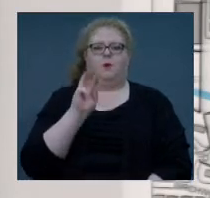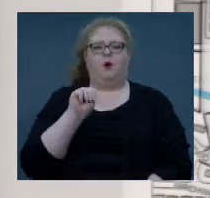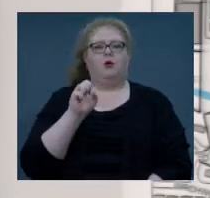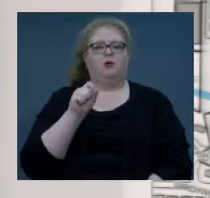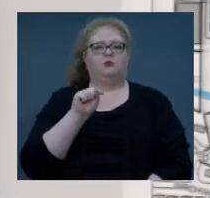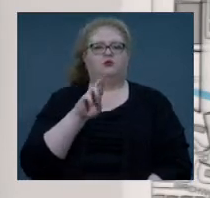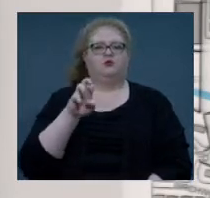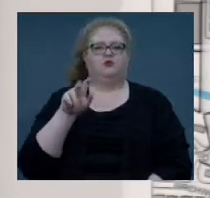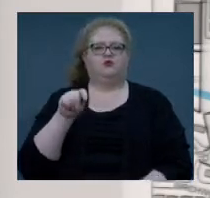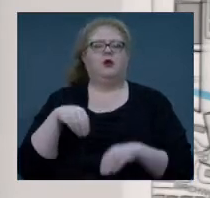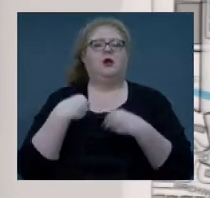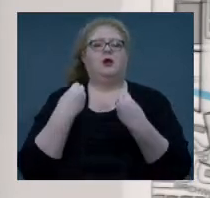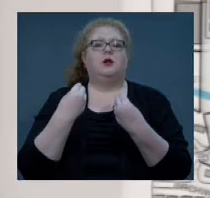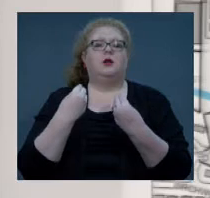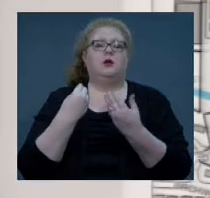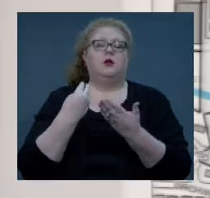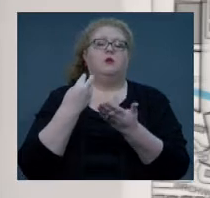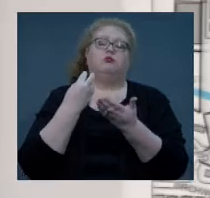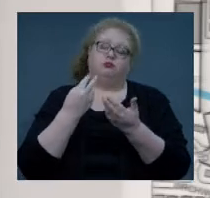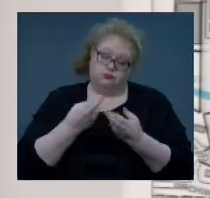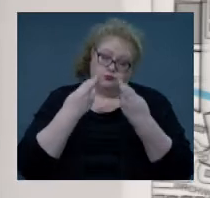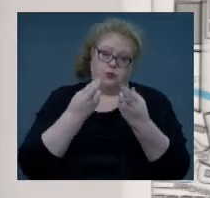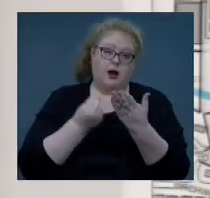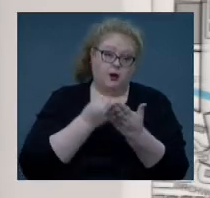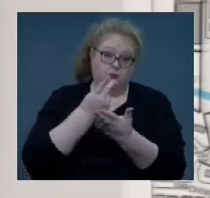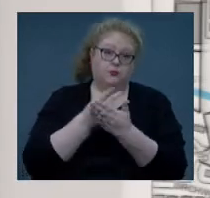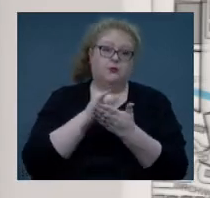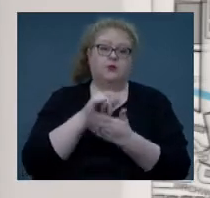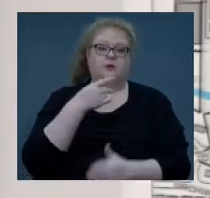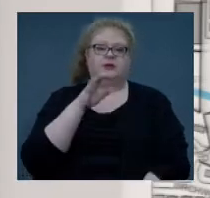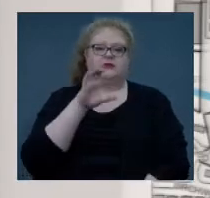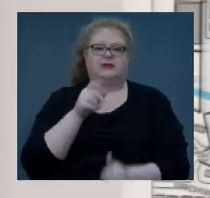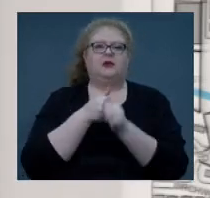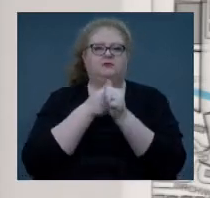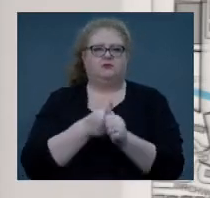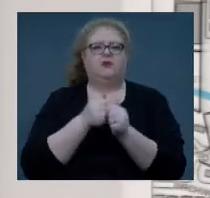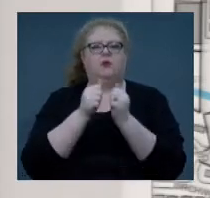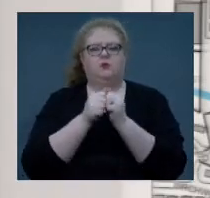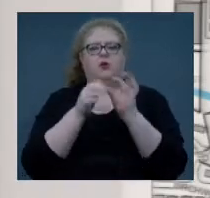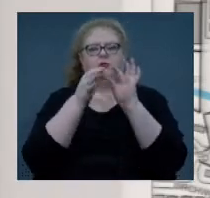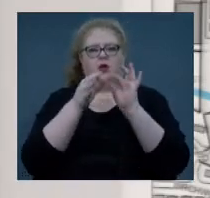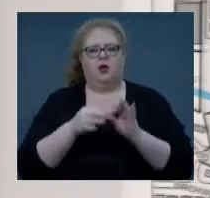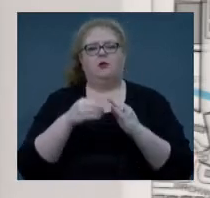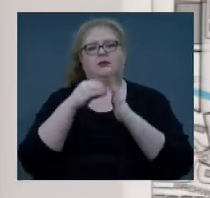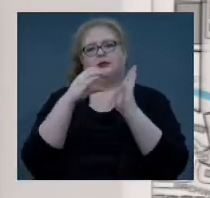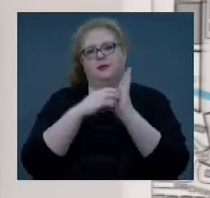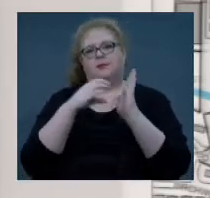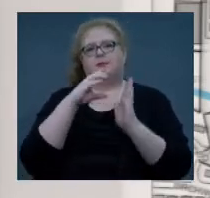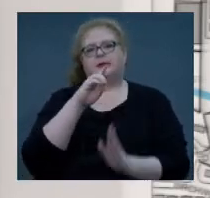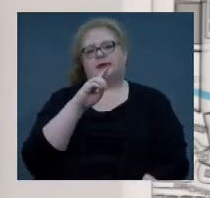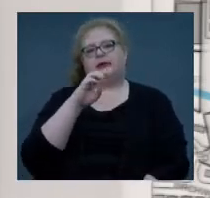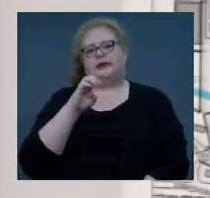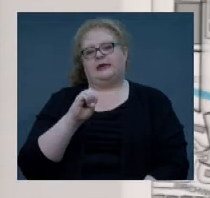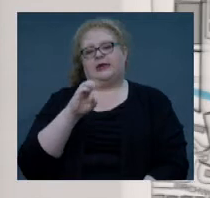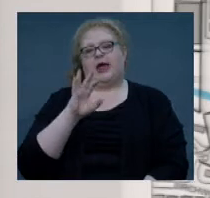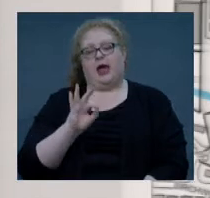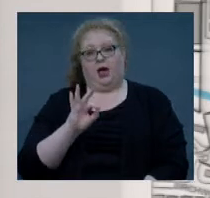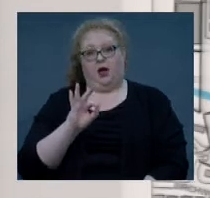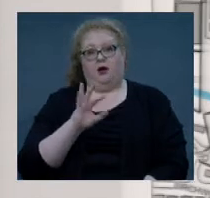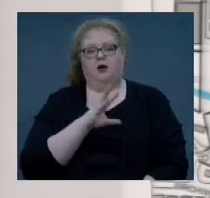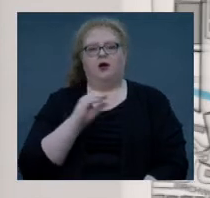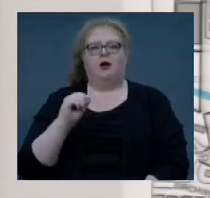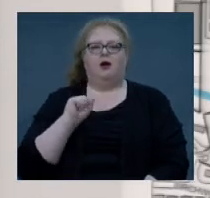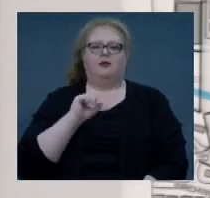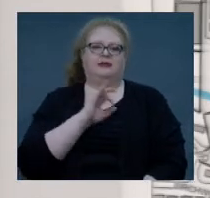recommends approval of the PCD subject to compliance with the comments and conditions outlined in paragraphs D, E, and F, and the